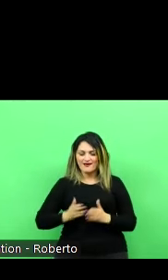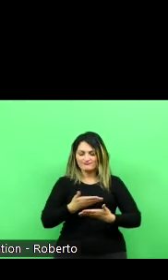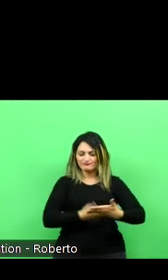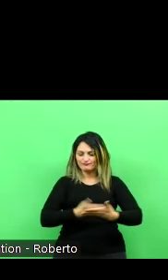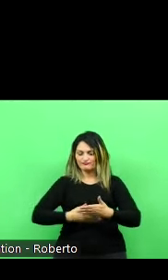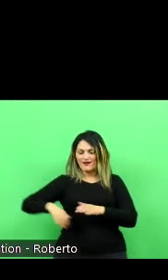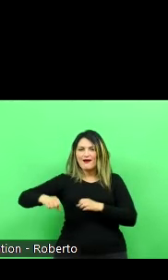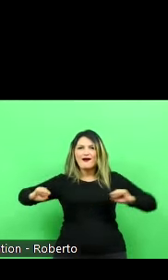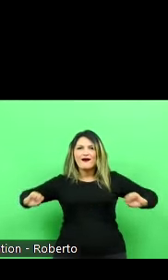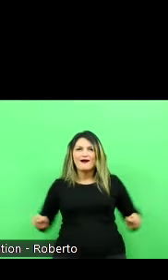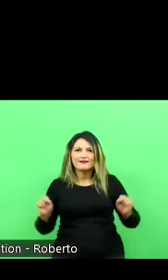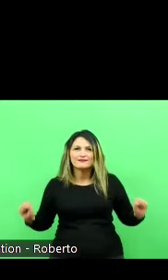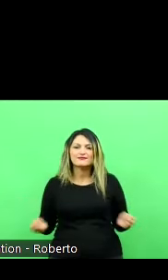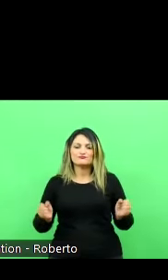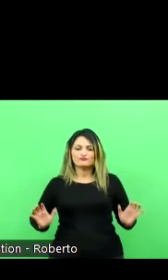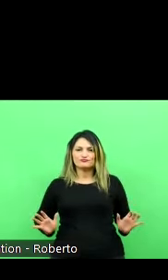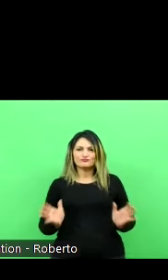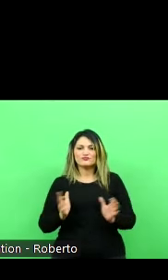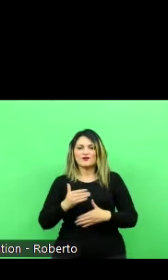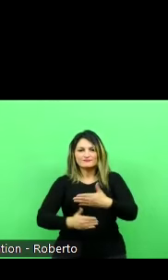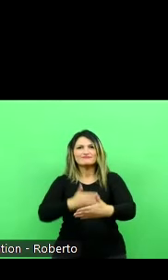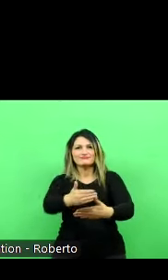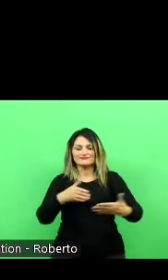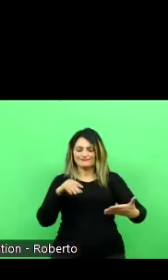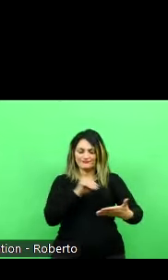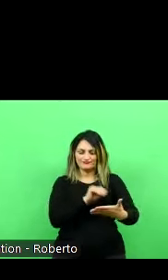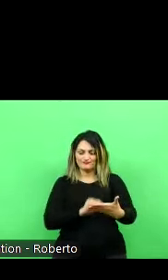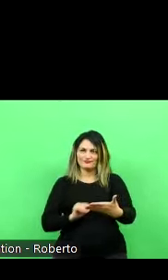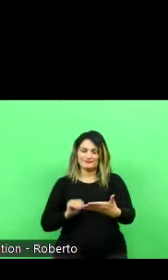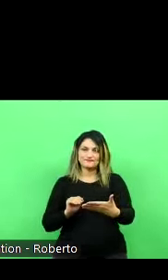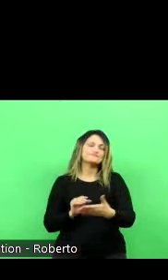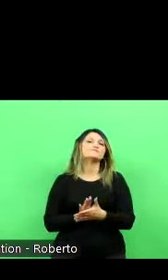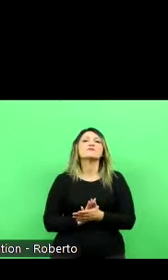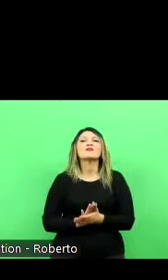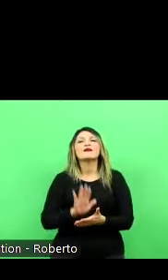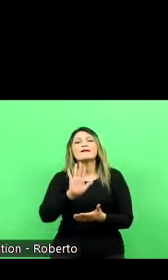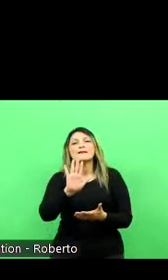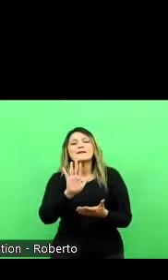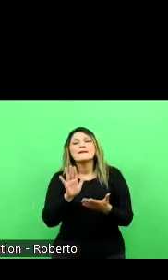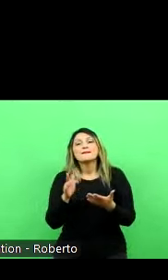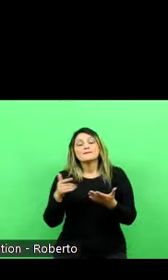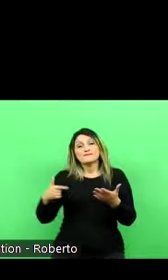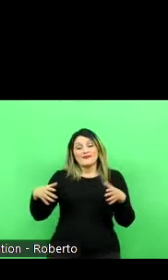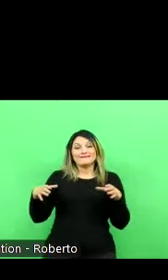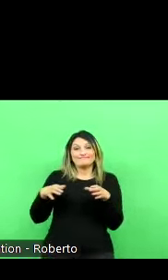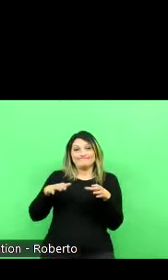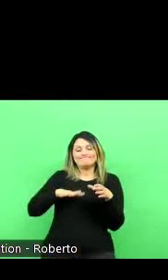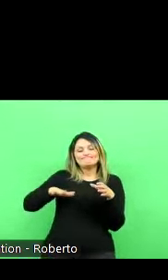we've identified is the lack of auditing processes in this building